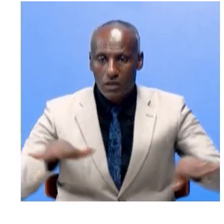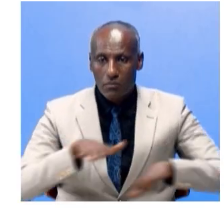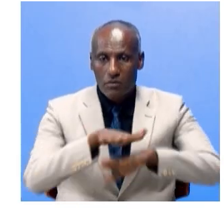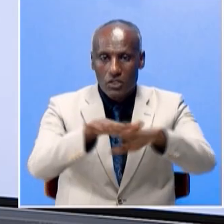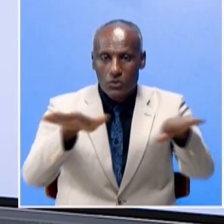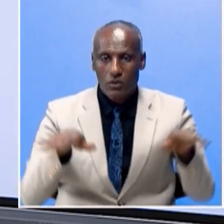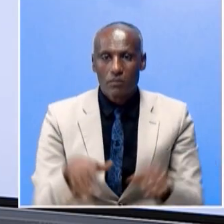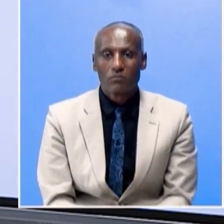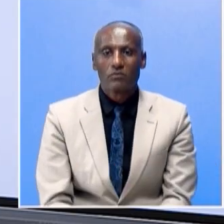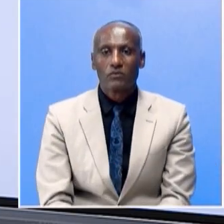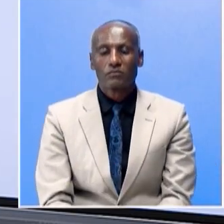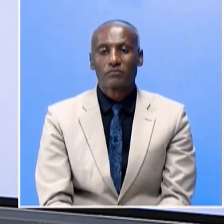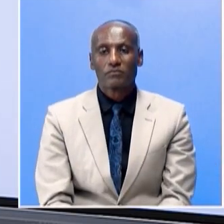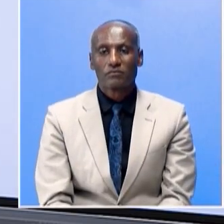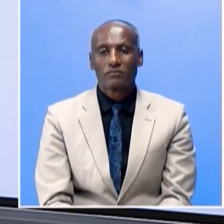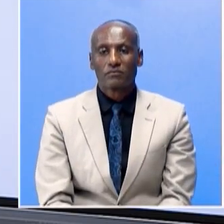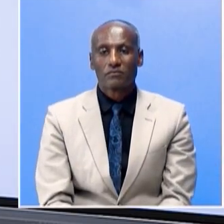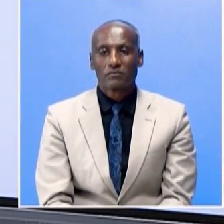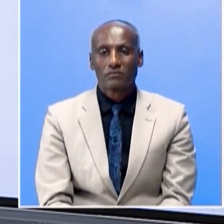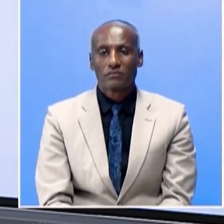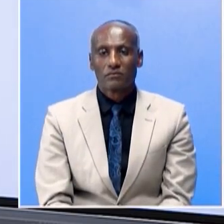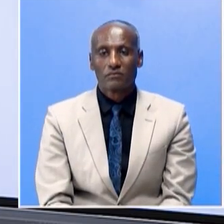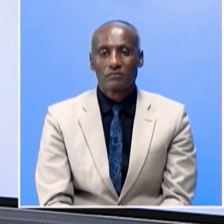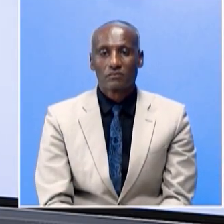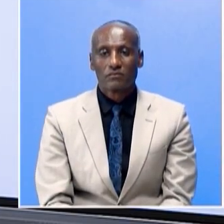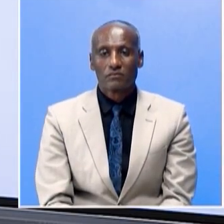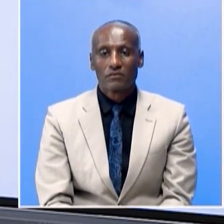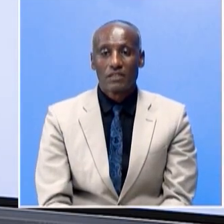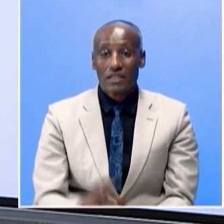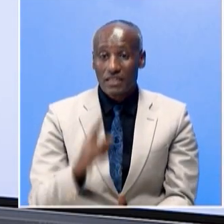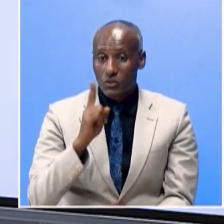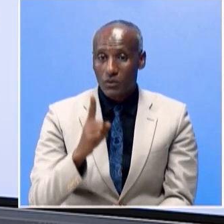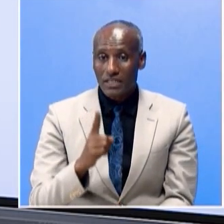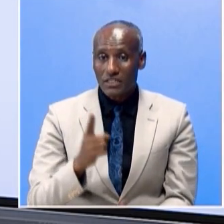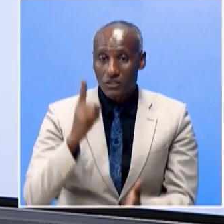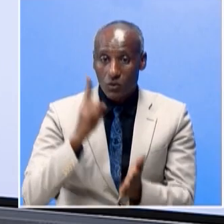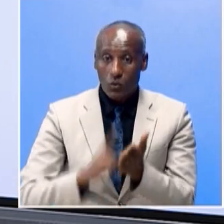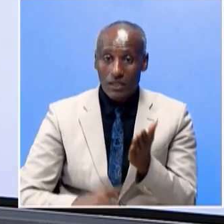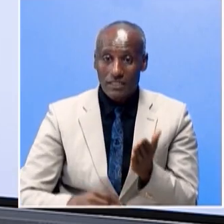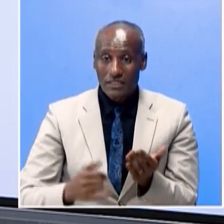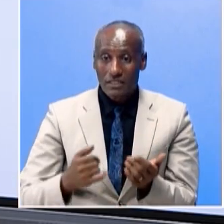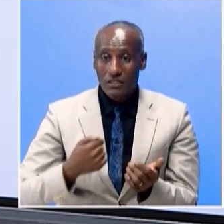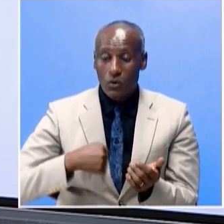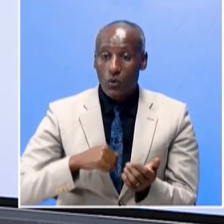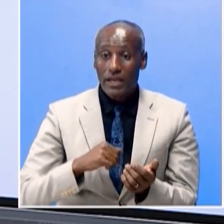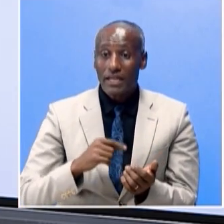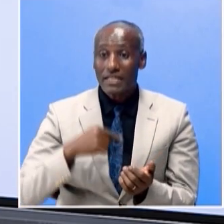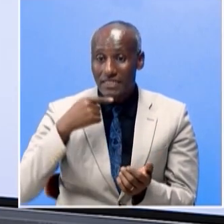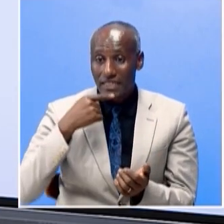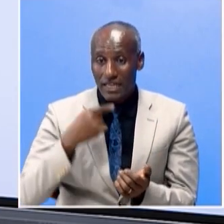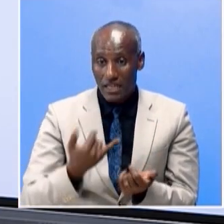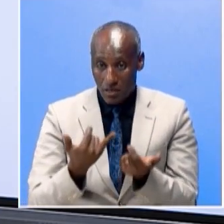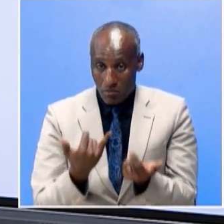I can swim. This one is what we say present ability. Is it